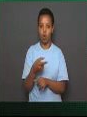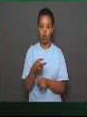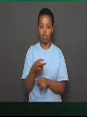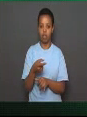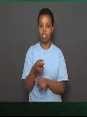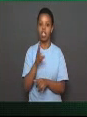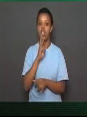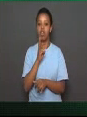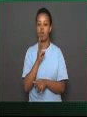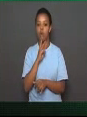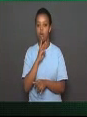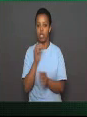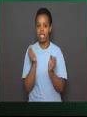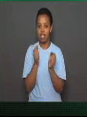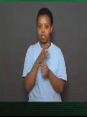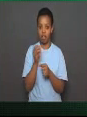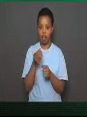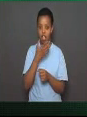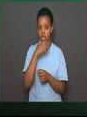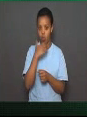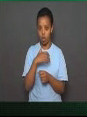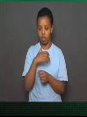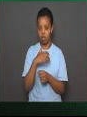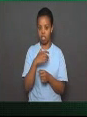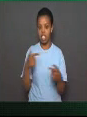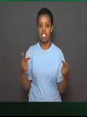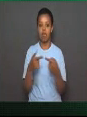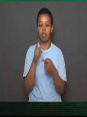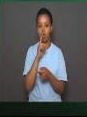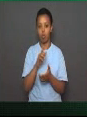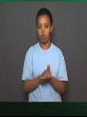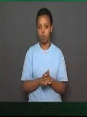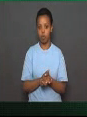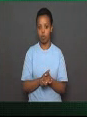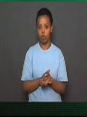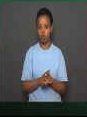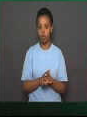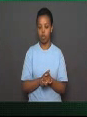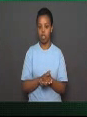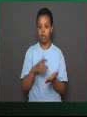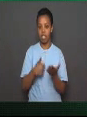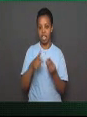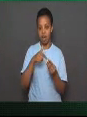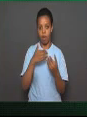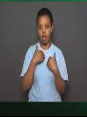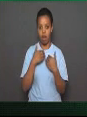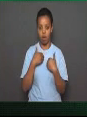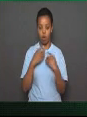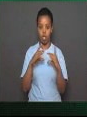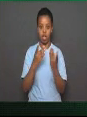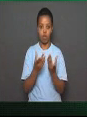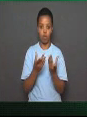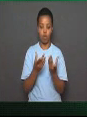of warm and cold ocean currents. The flora in the Pelagic